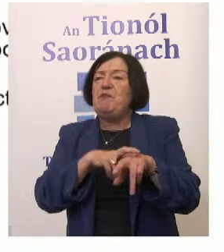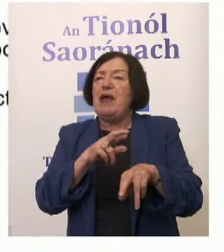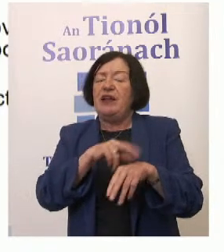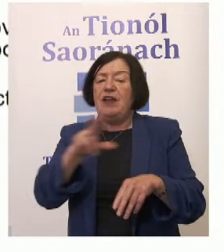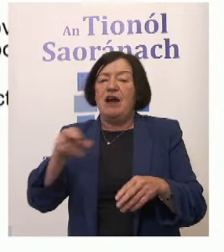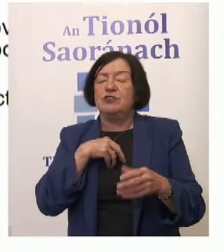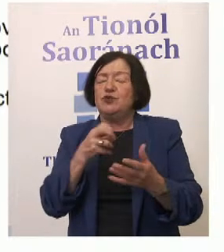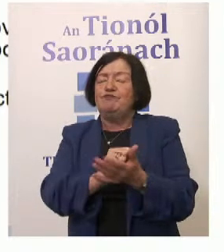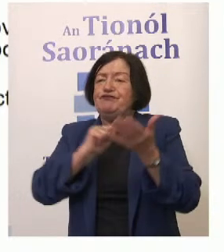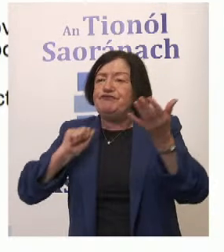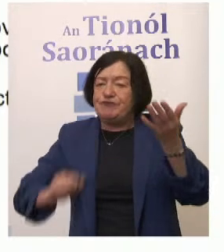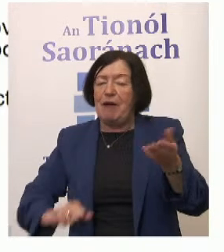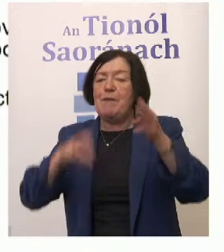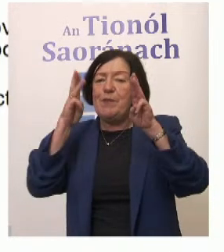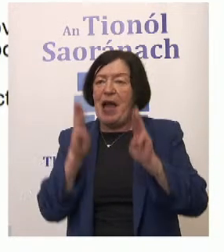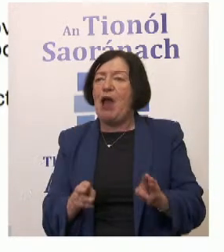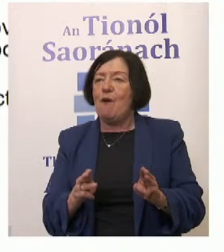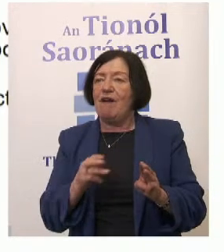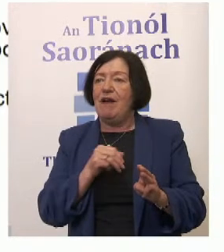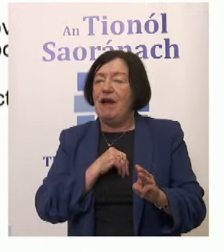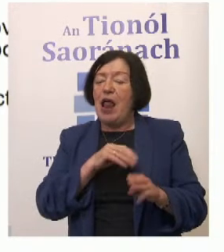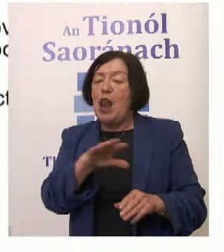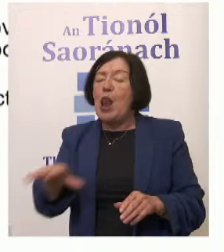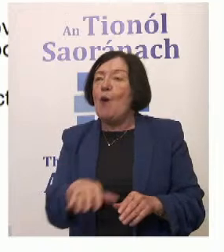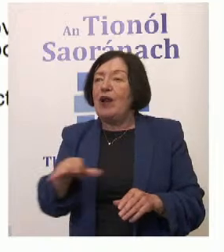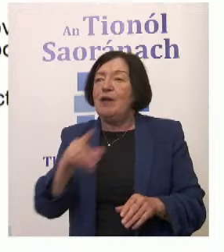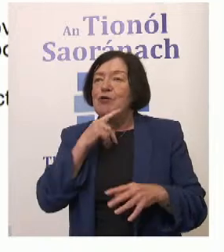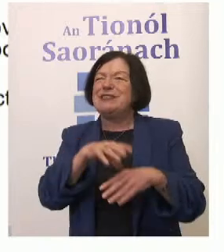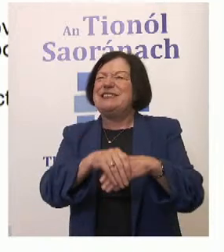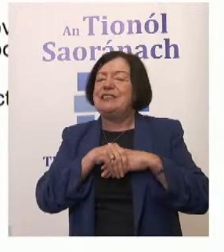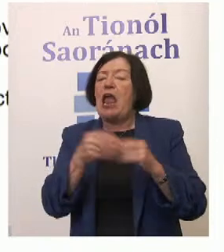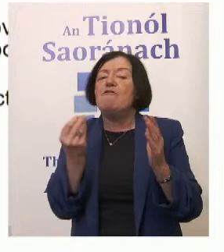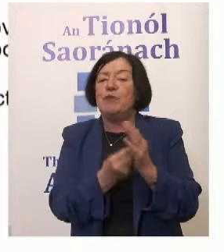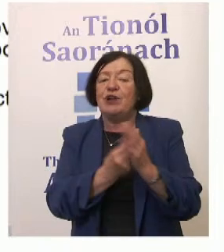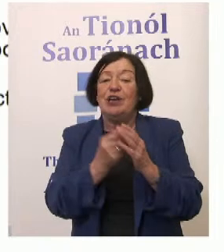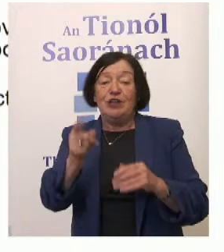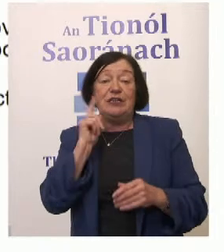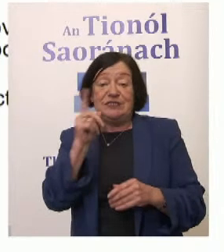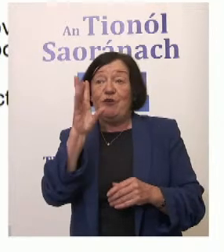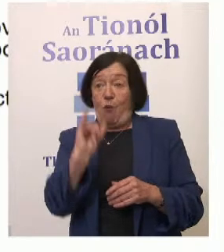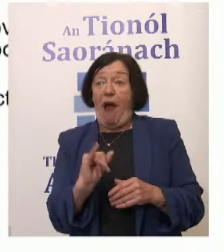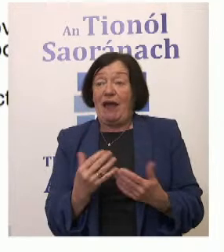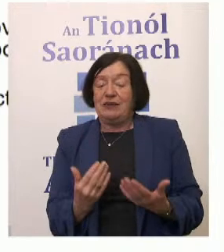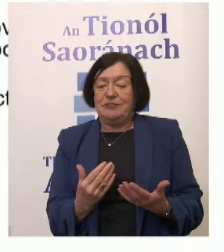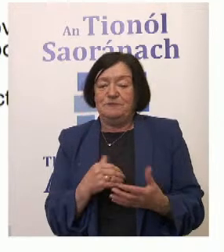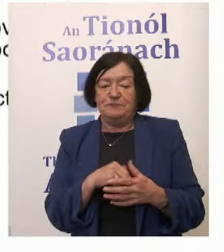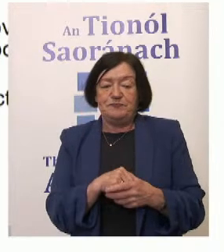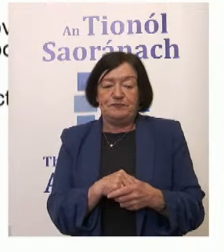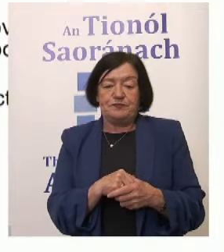take away the power at local level, but to save money. And you'll see why in a minute.